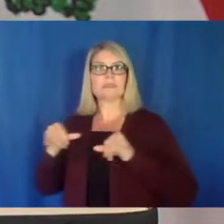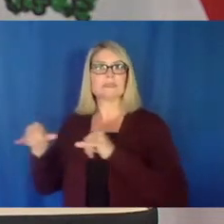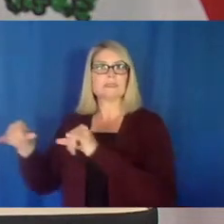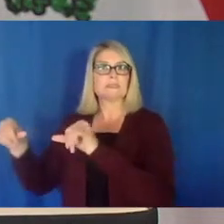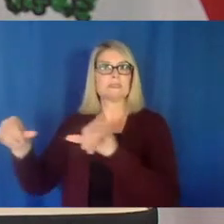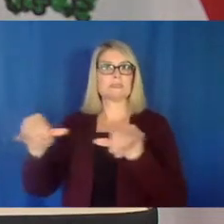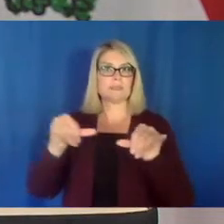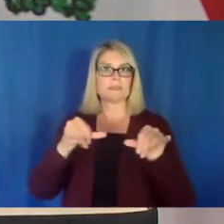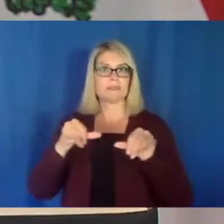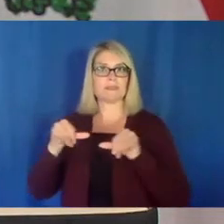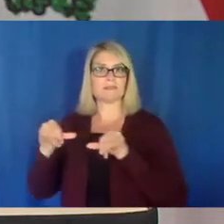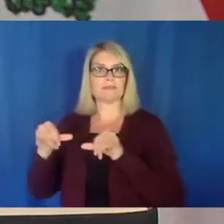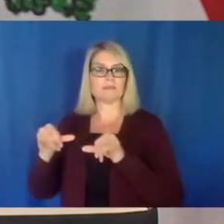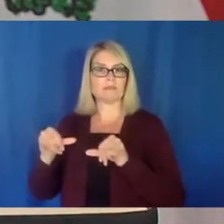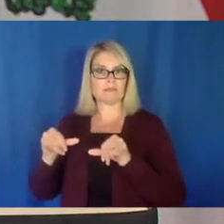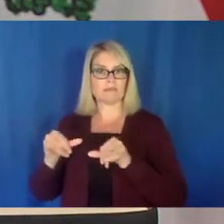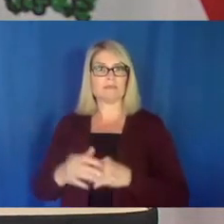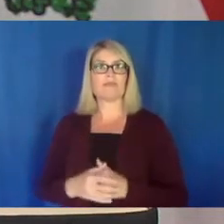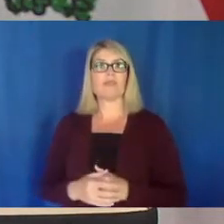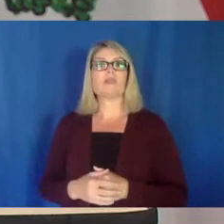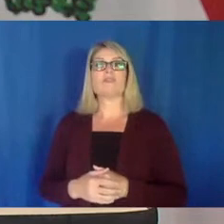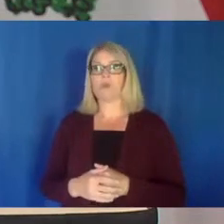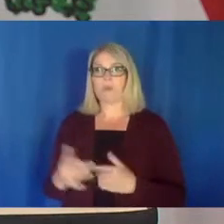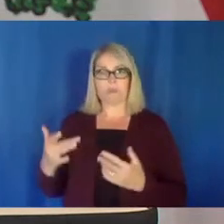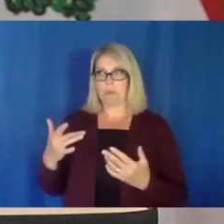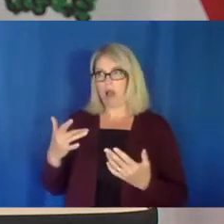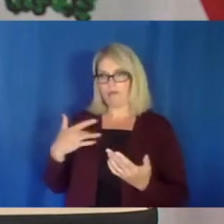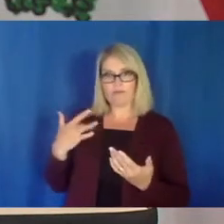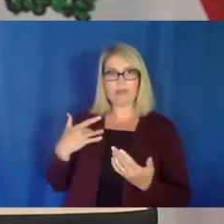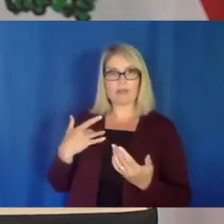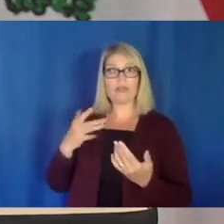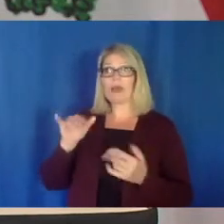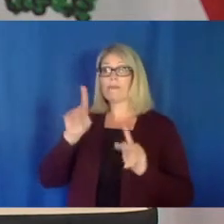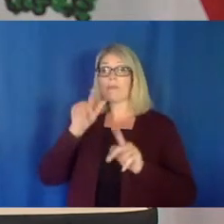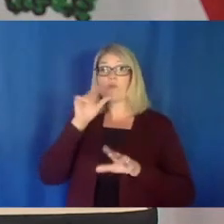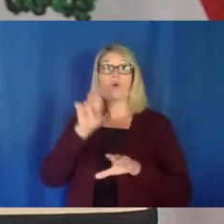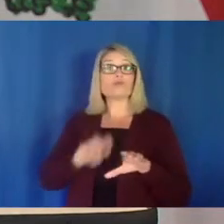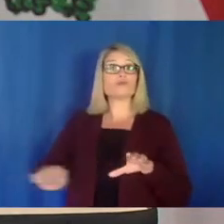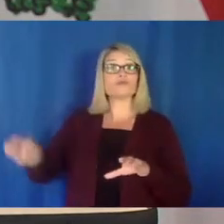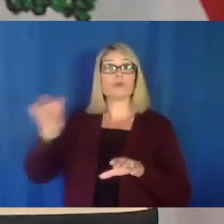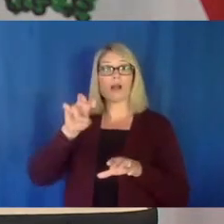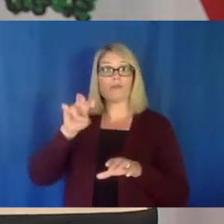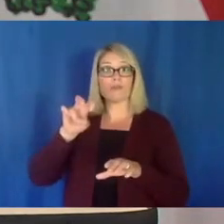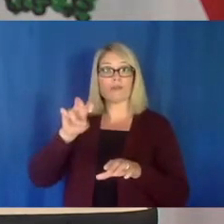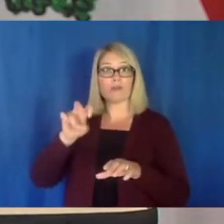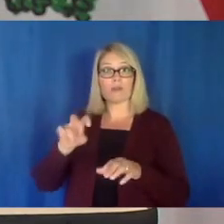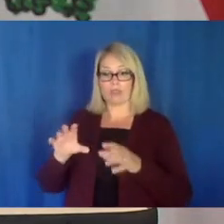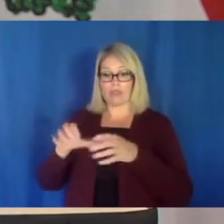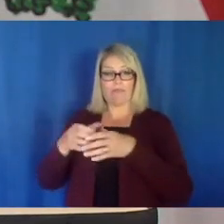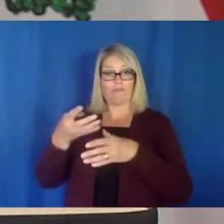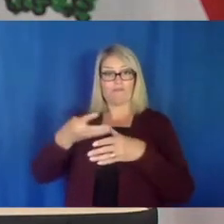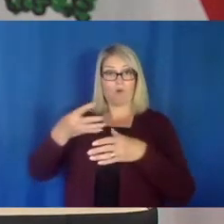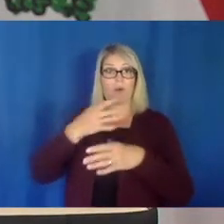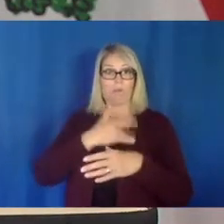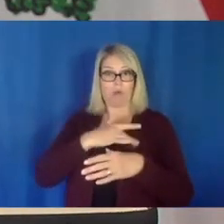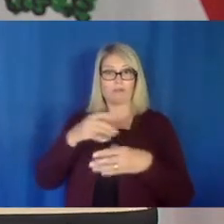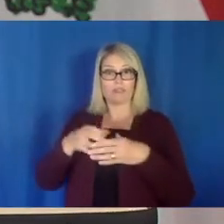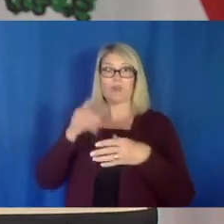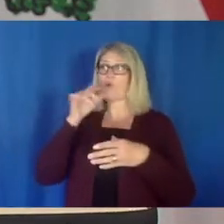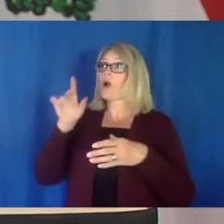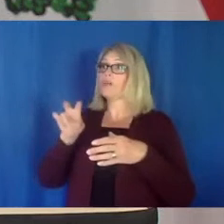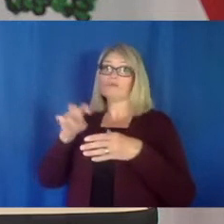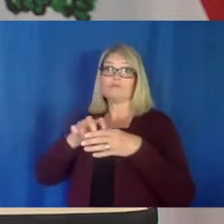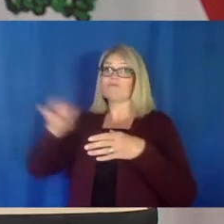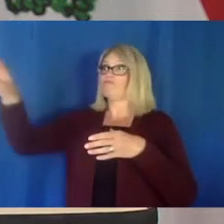of what precedence we're giving to those who travel in and out of the region. And I don't believe there